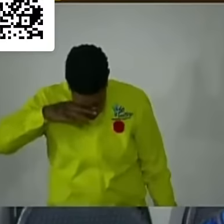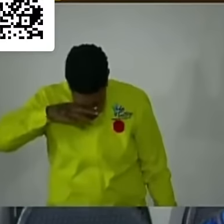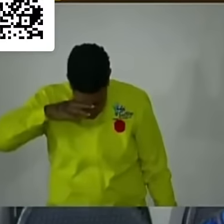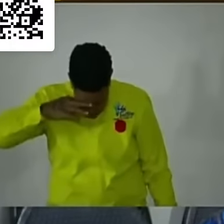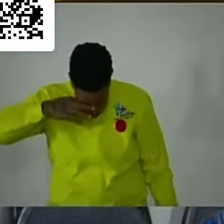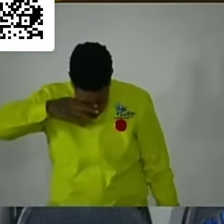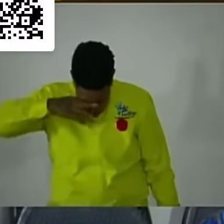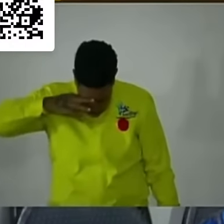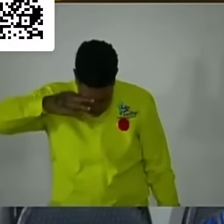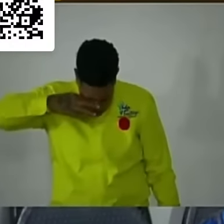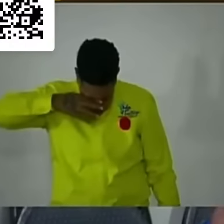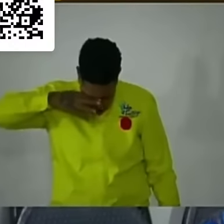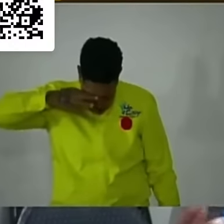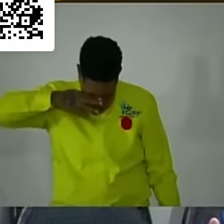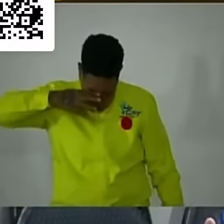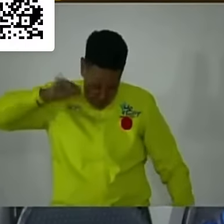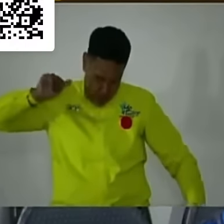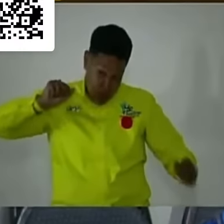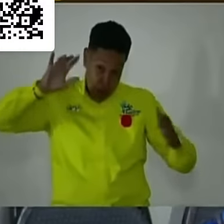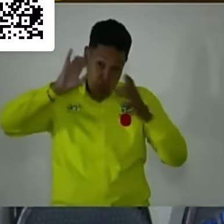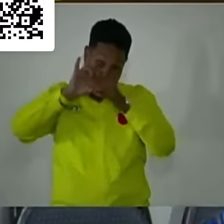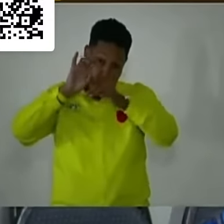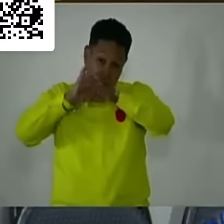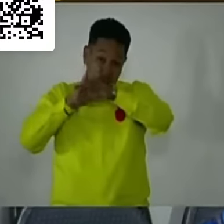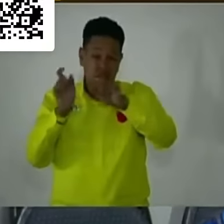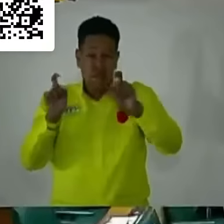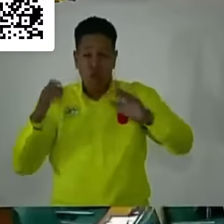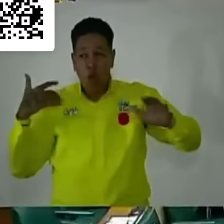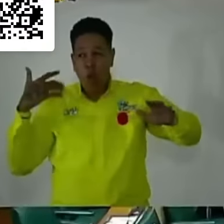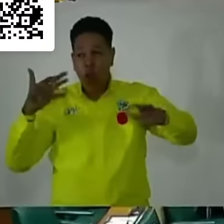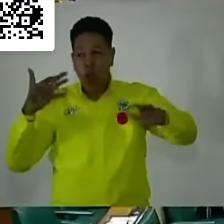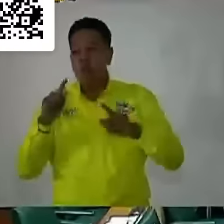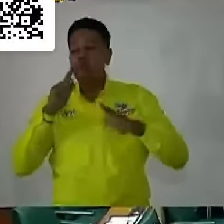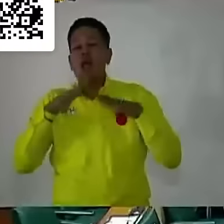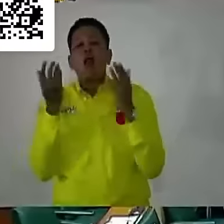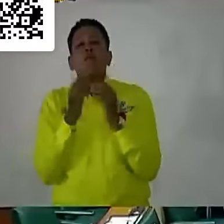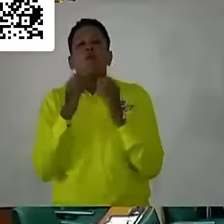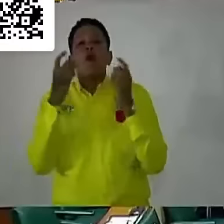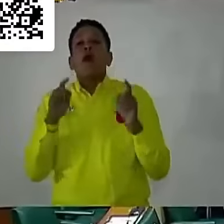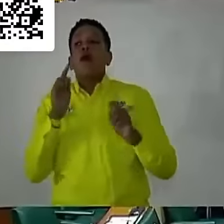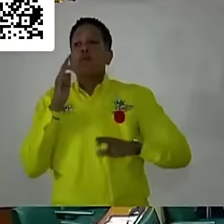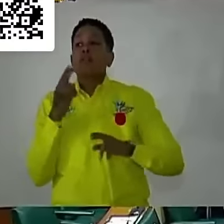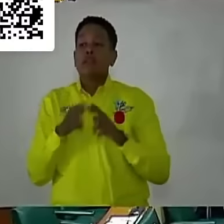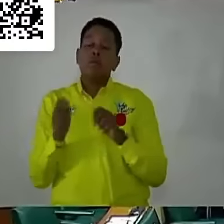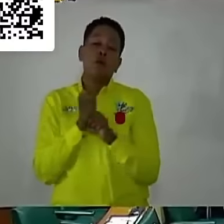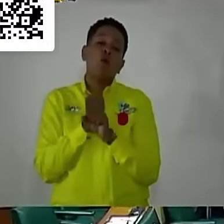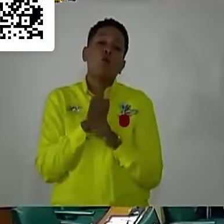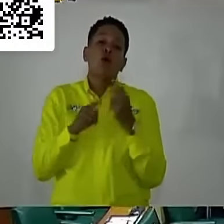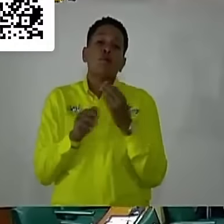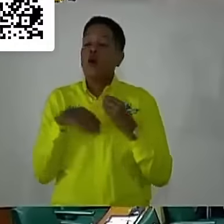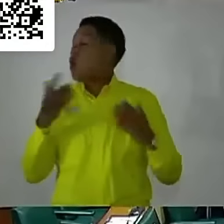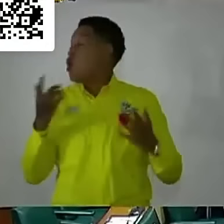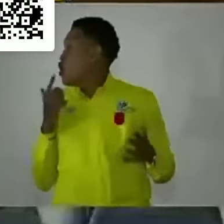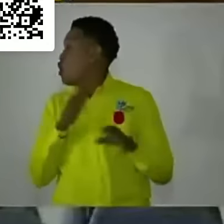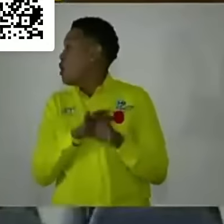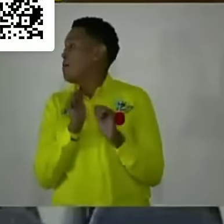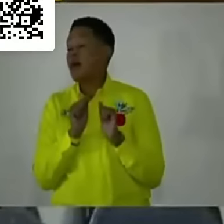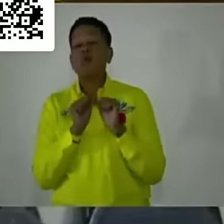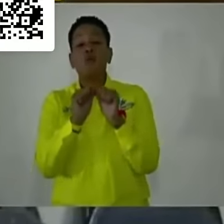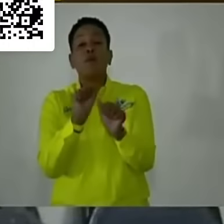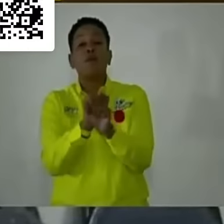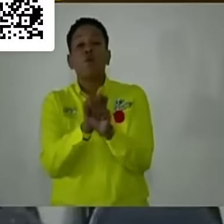terms of the vector. You're going to see a lot more happening, because we have given instruction to hire both the temporary workers combined with the permanent